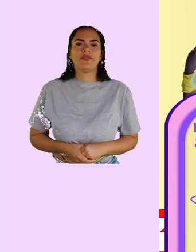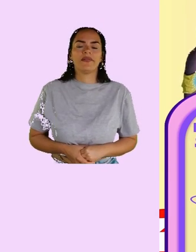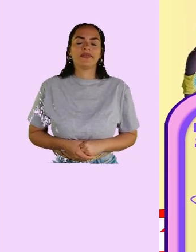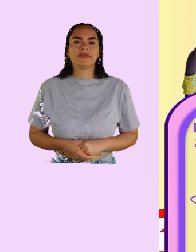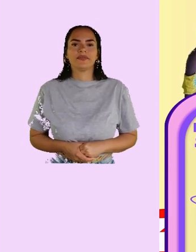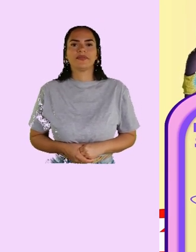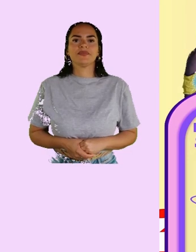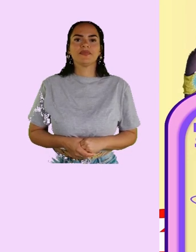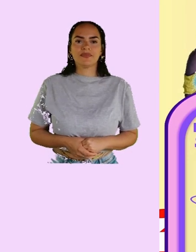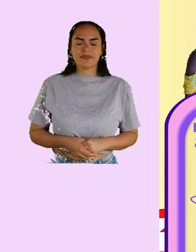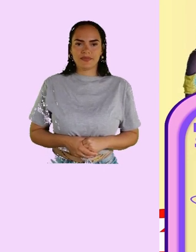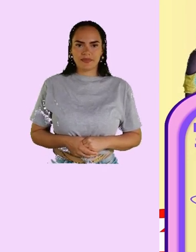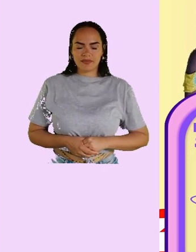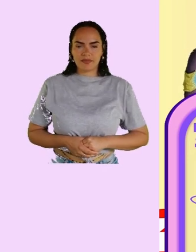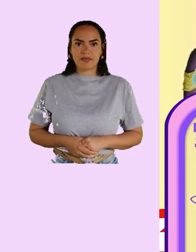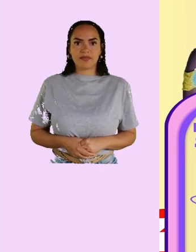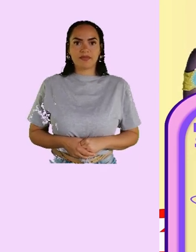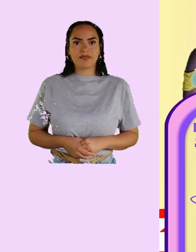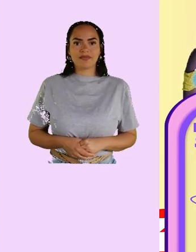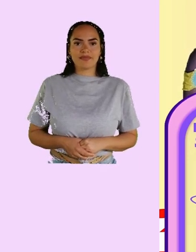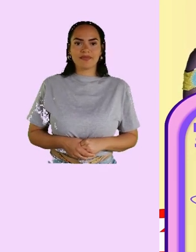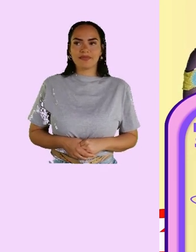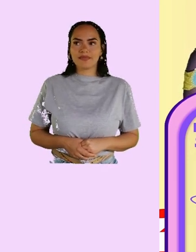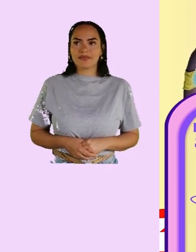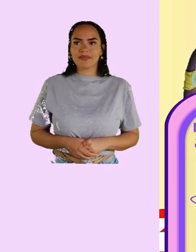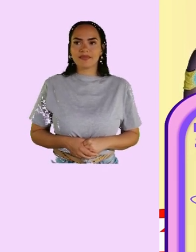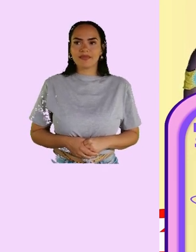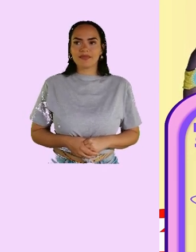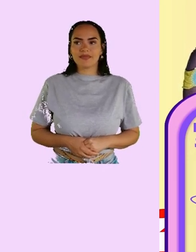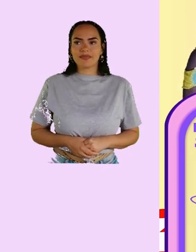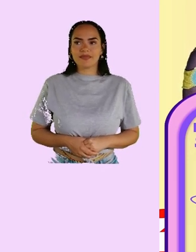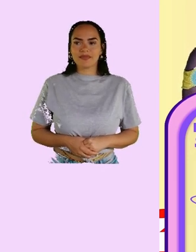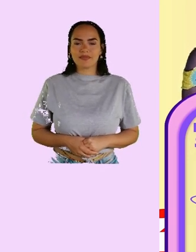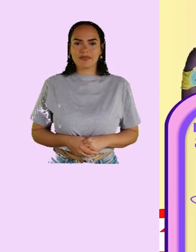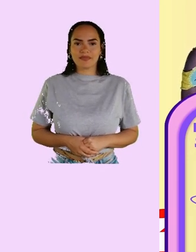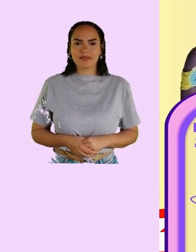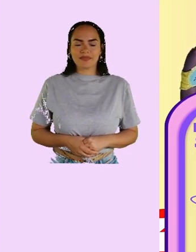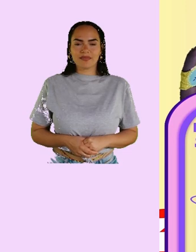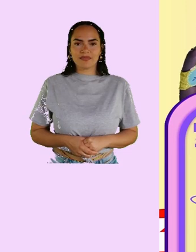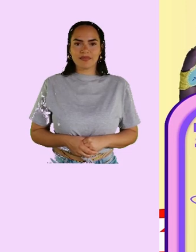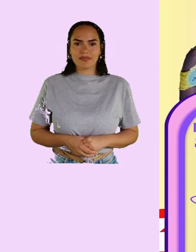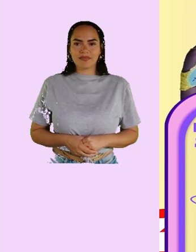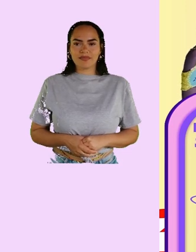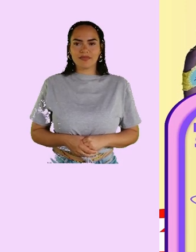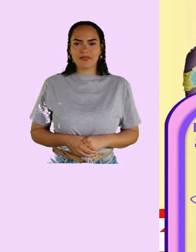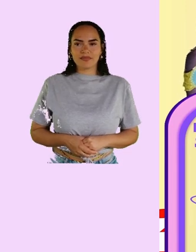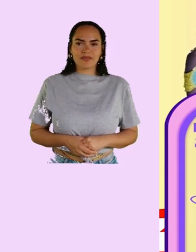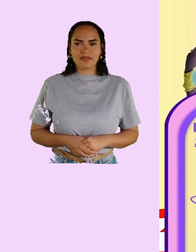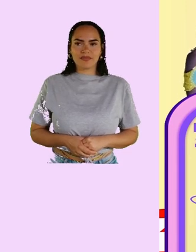Himbo Samiir and Hot Girl Samiir with 8 points. There is still all to play for. Tune in after the break to find out who